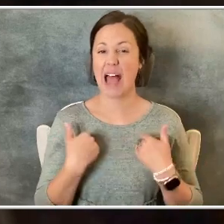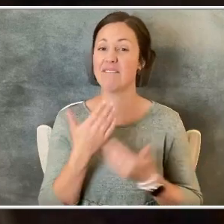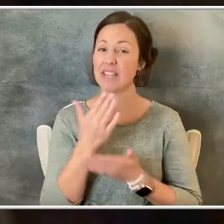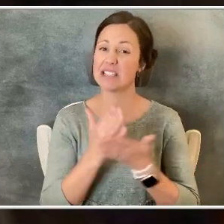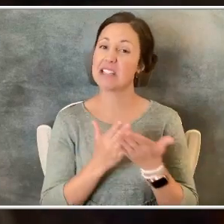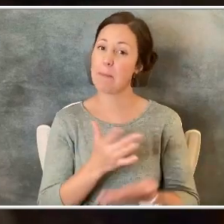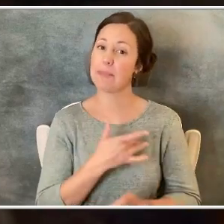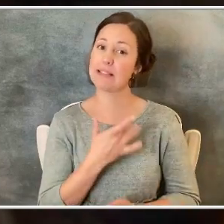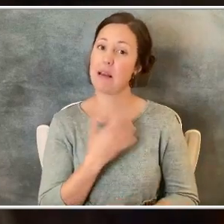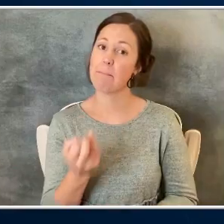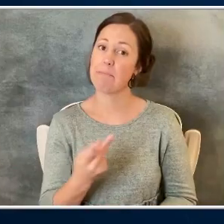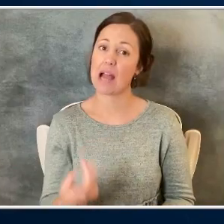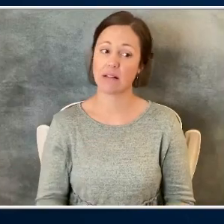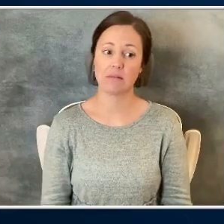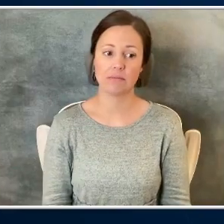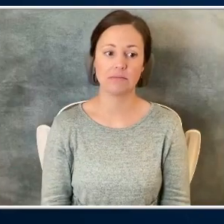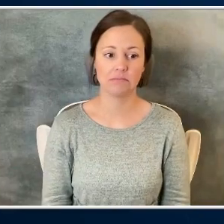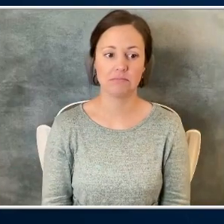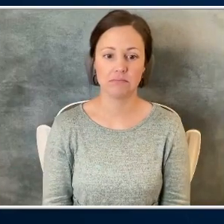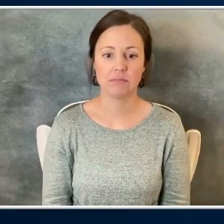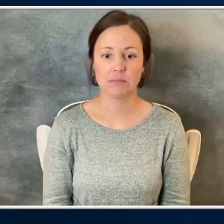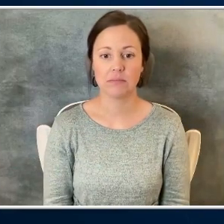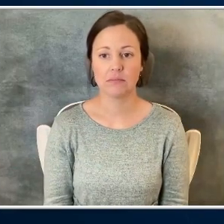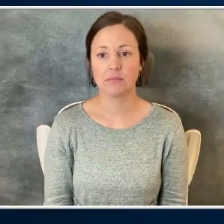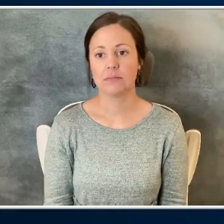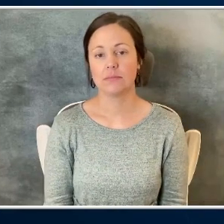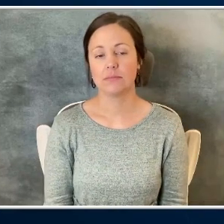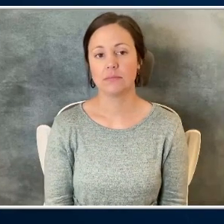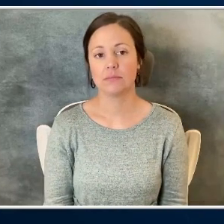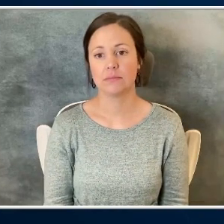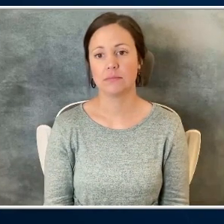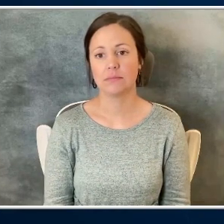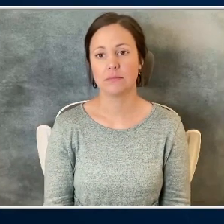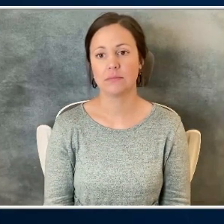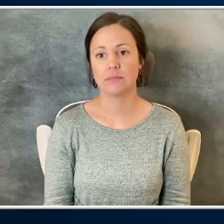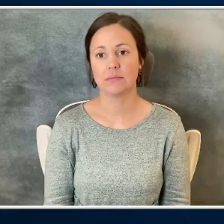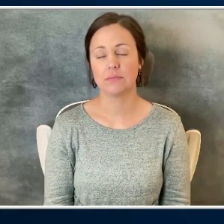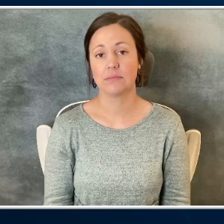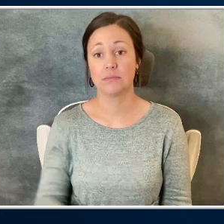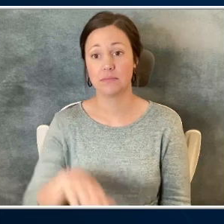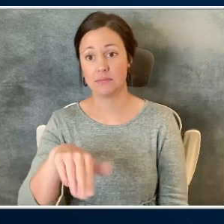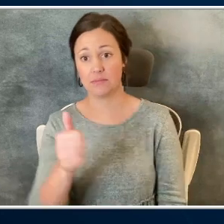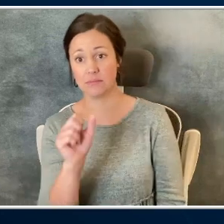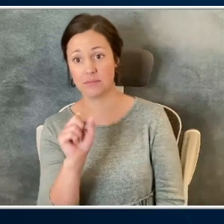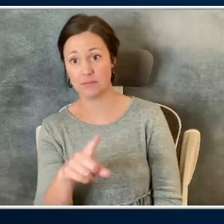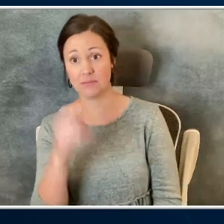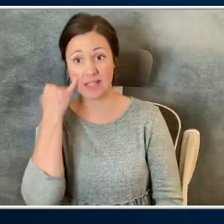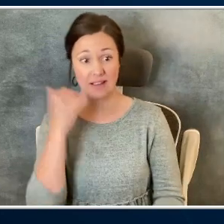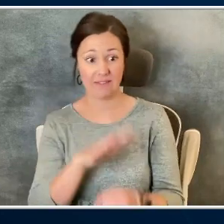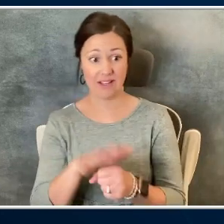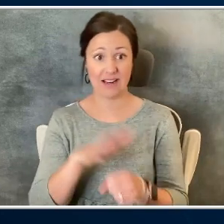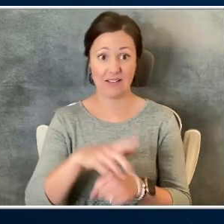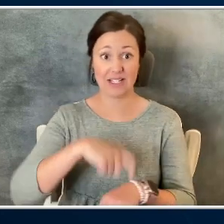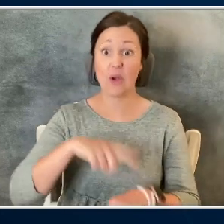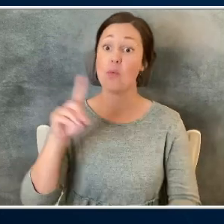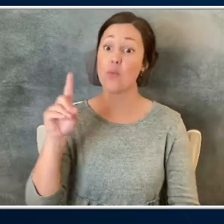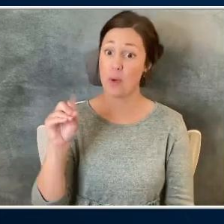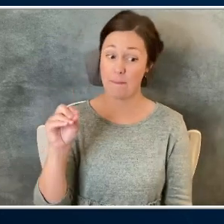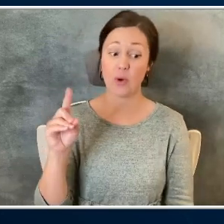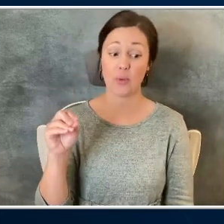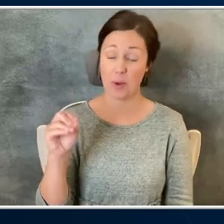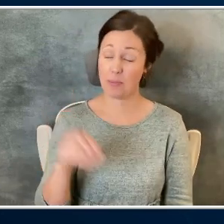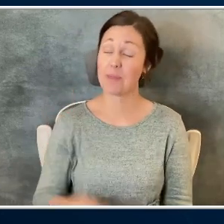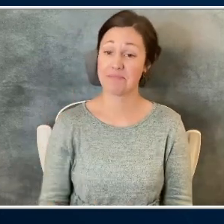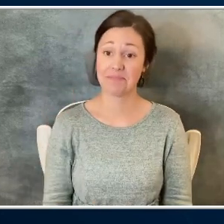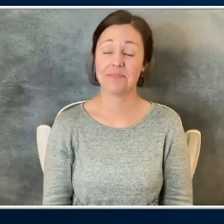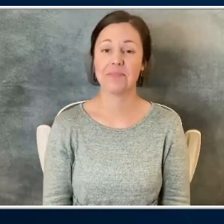sensation come back. All right. I have another question, if we have time, from One more, another you viewer betcha. again.